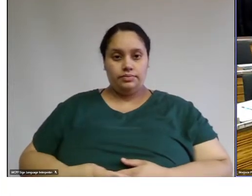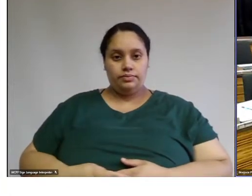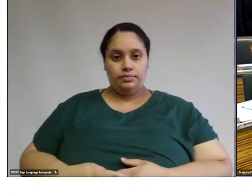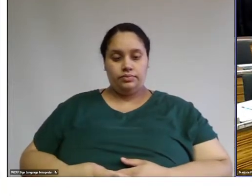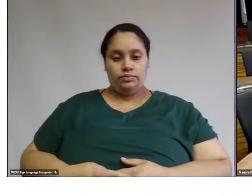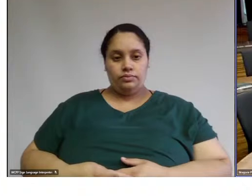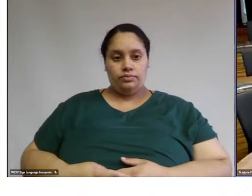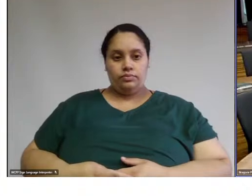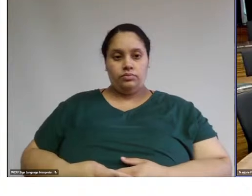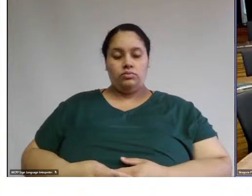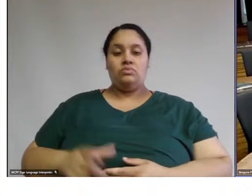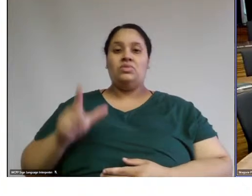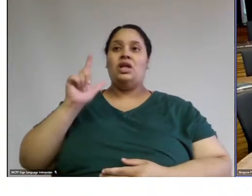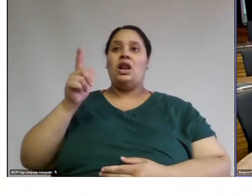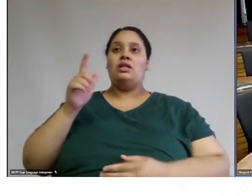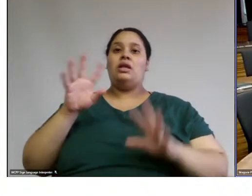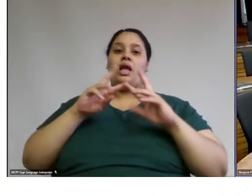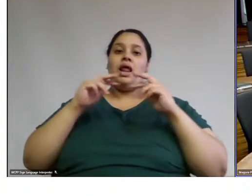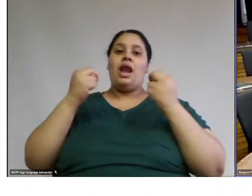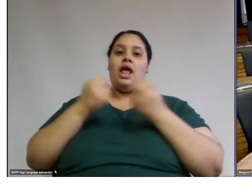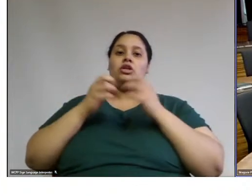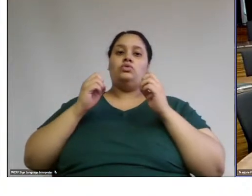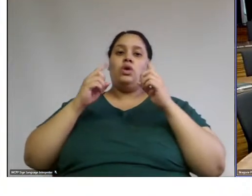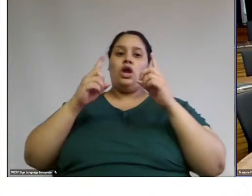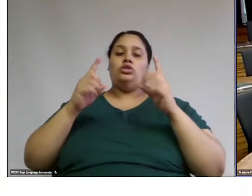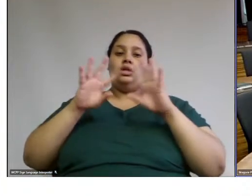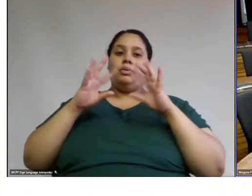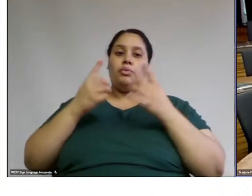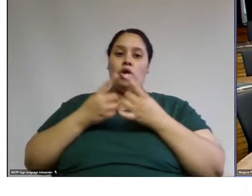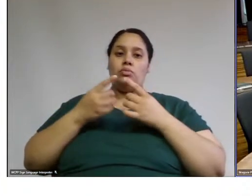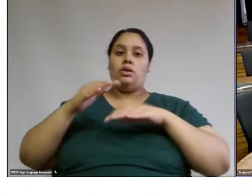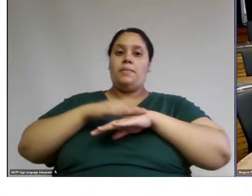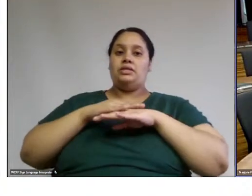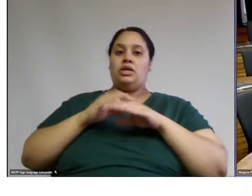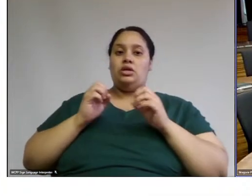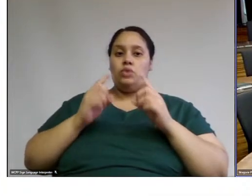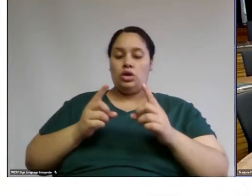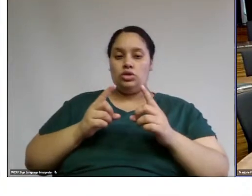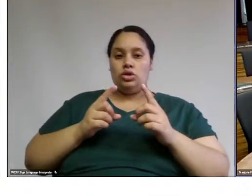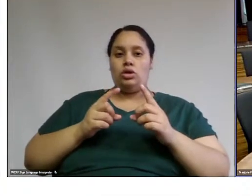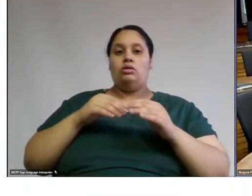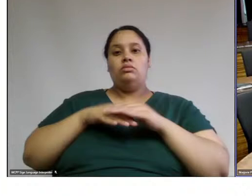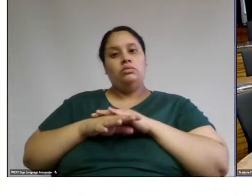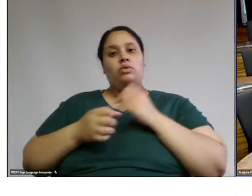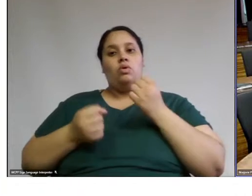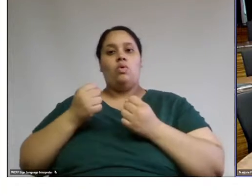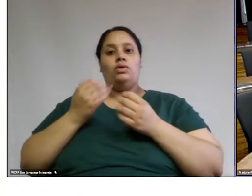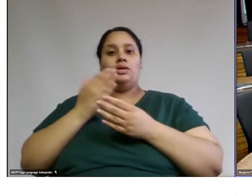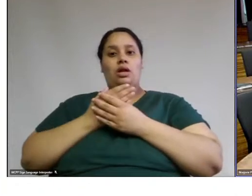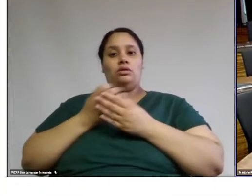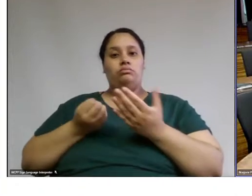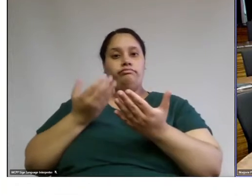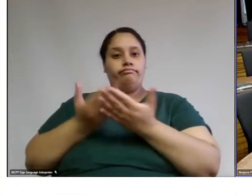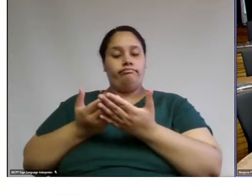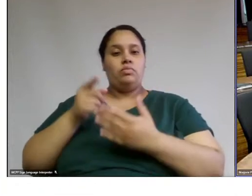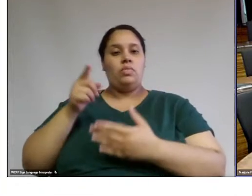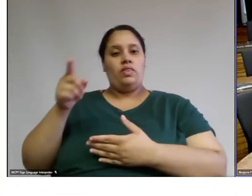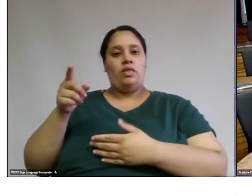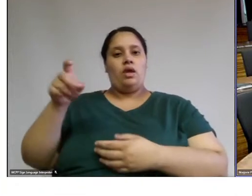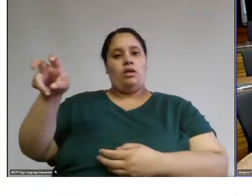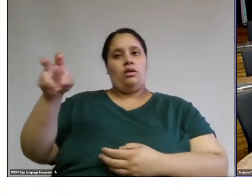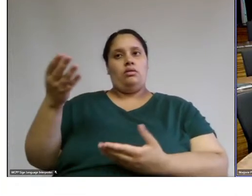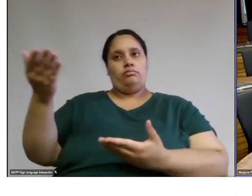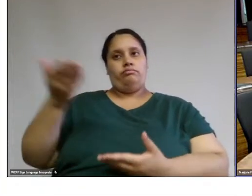the National Education Department or the Department of Basic Education was also quoted in the court case, and then they had to come